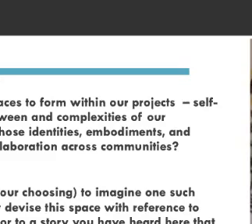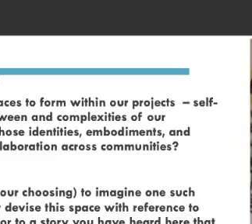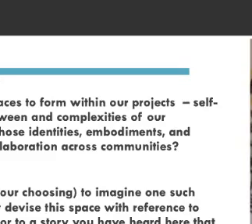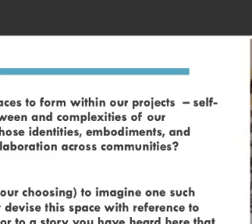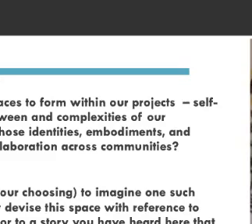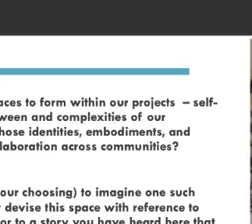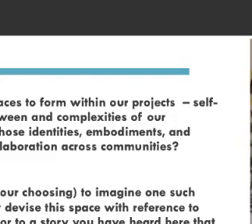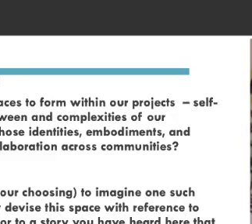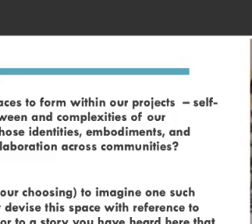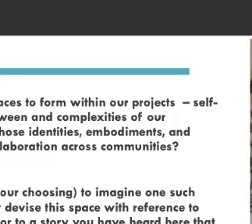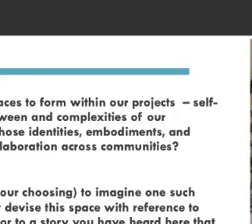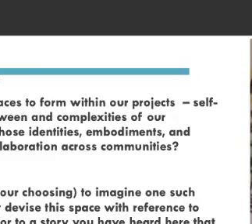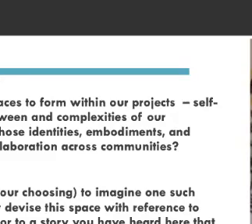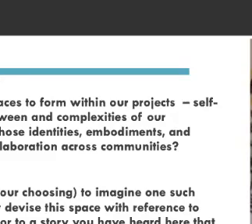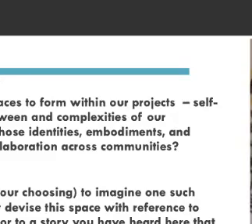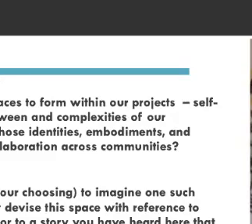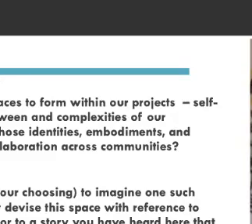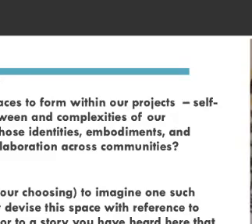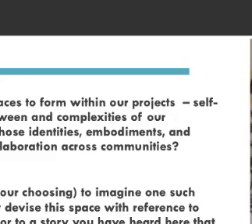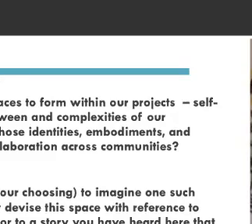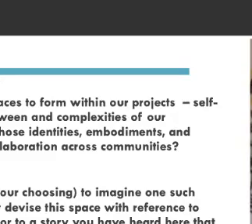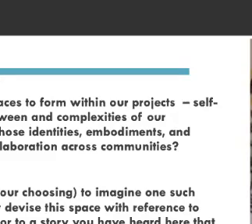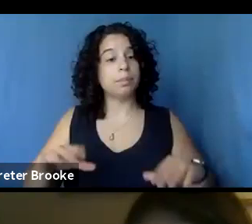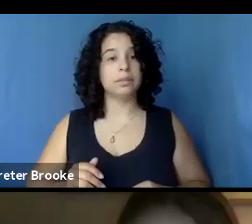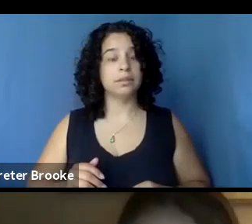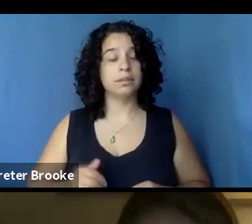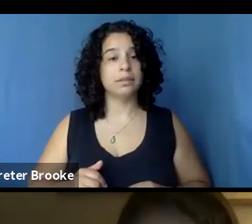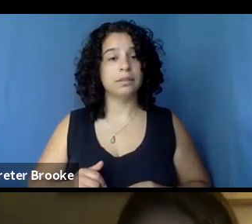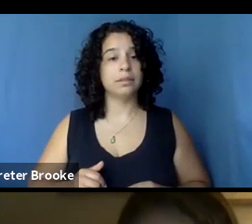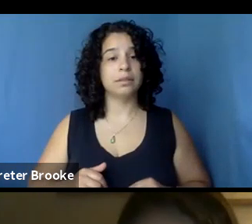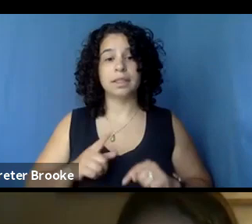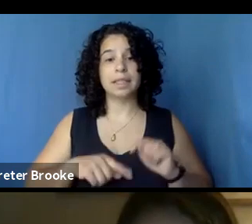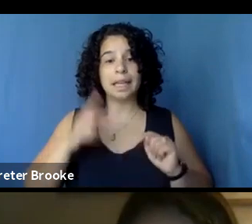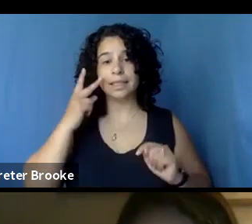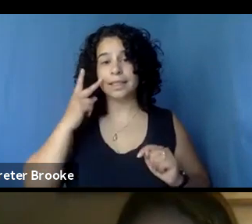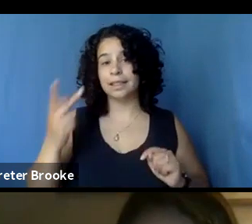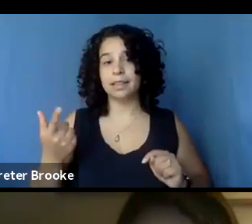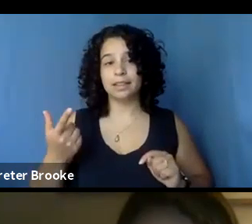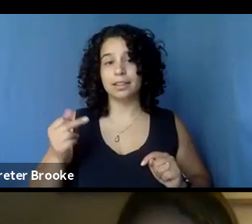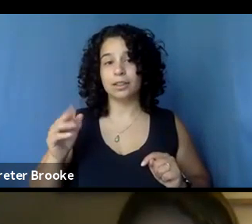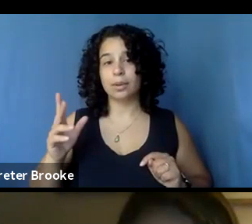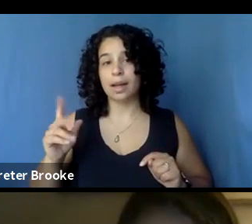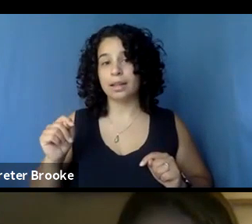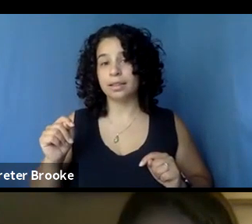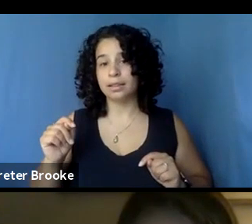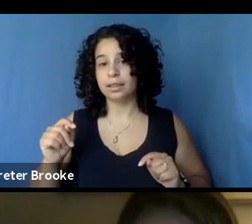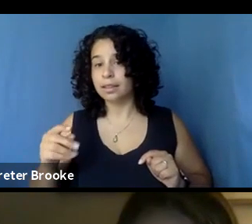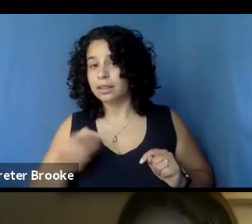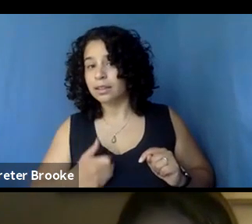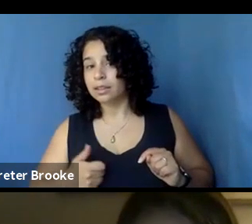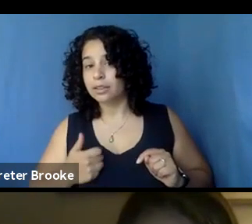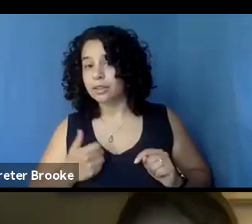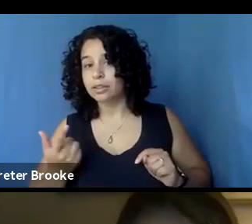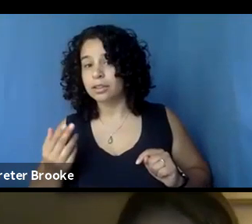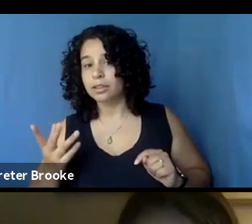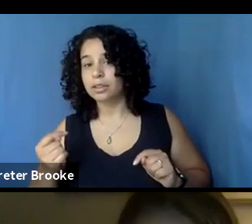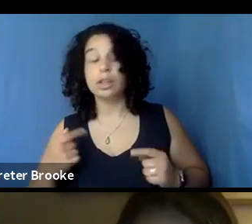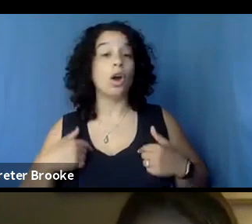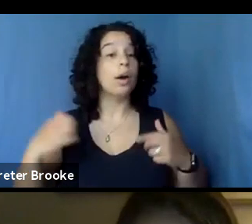Grant, Grant's not with, I can't see Grant's screen. Grant, can you, I'm sorry, Grant. I'm